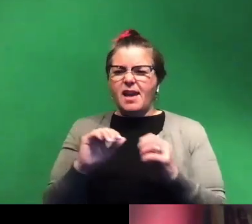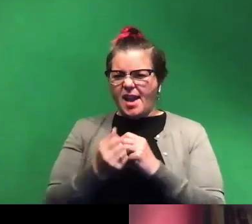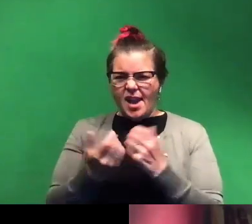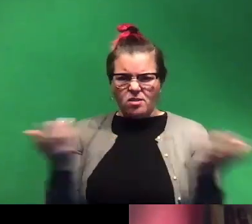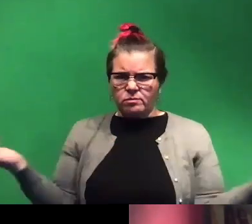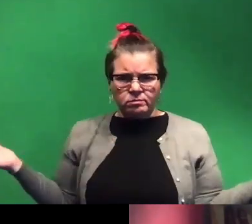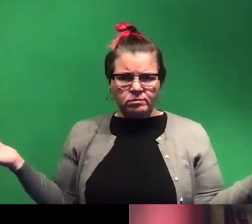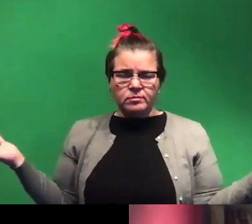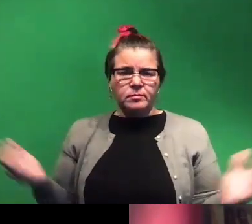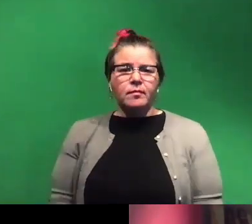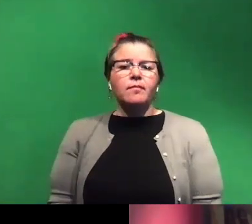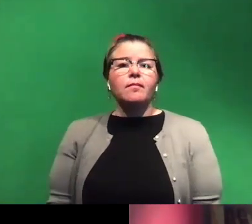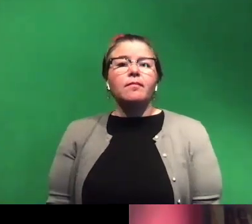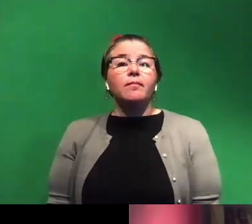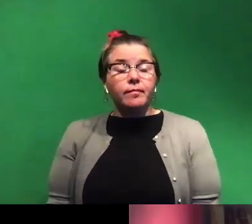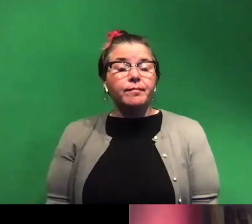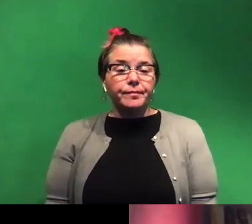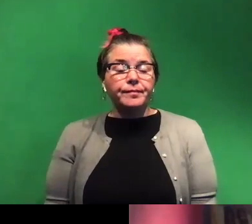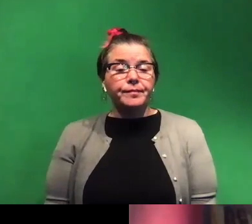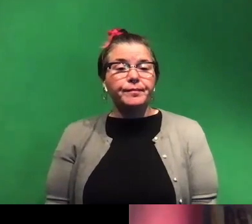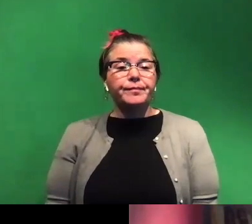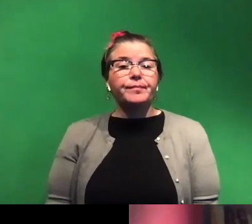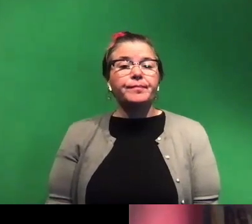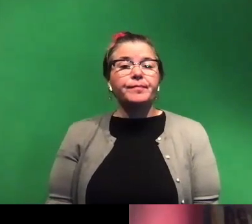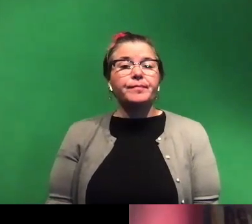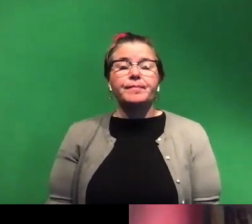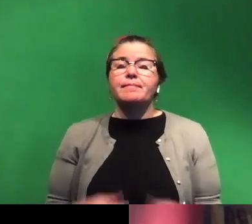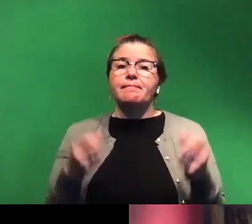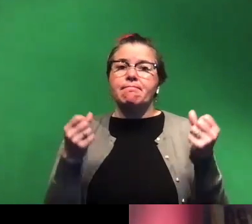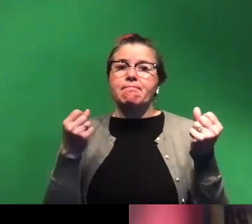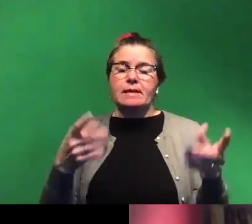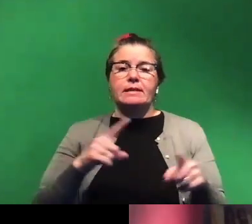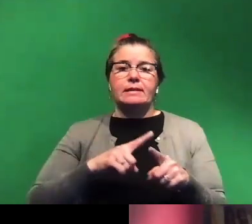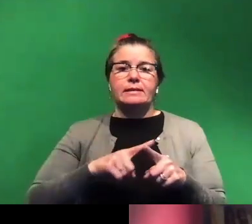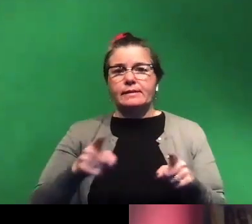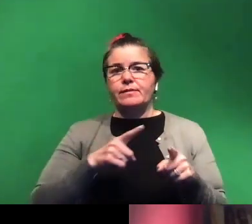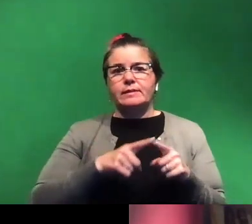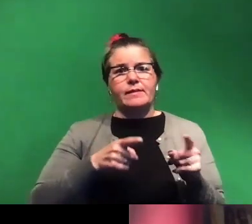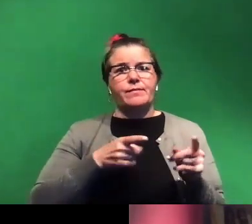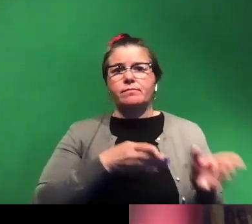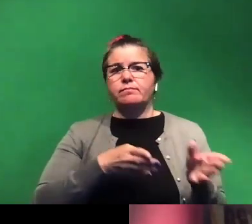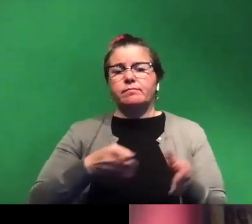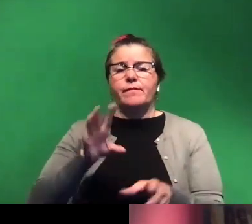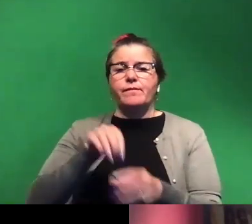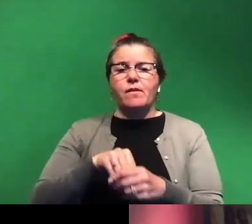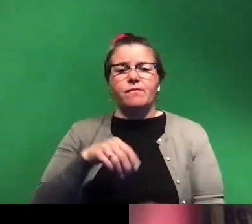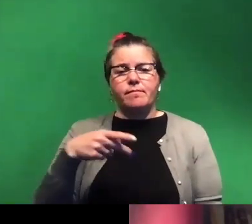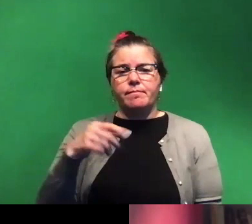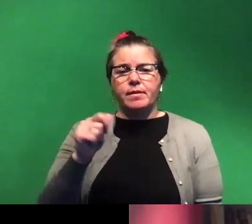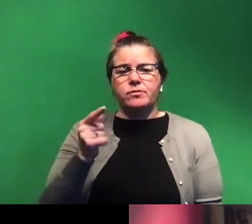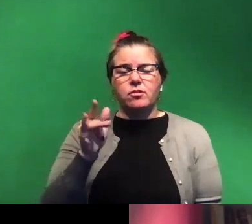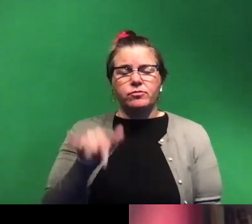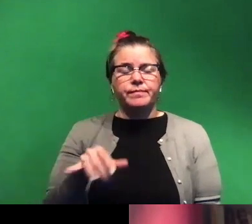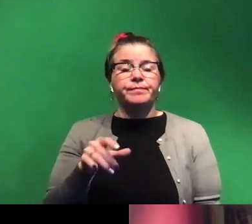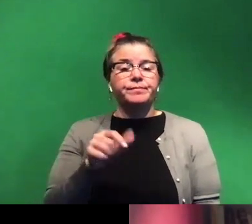that? Yeah. So there are many different routes to getting involved in paleontology. If you want to